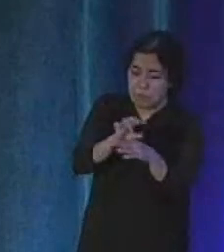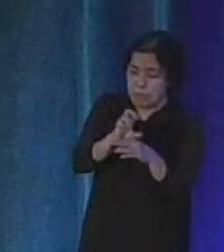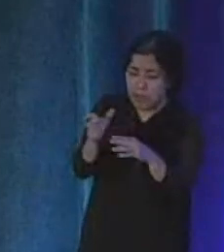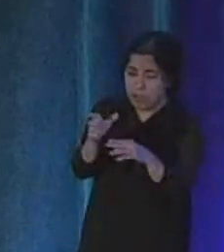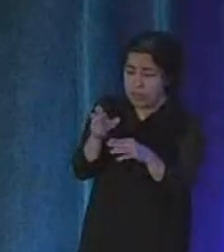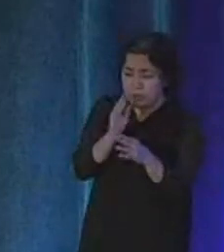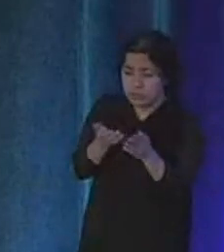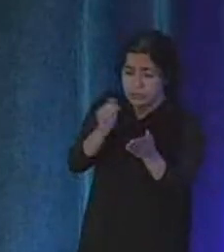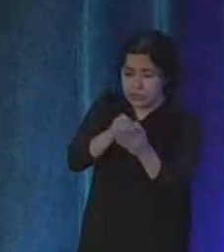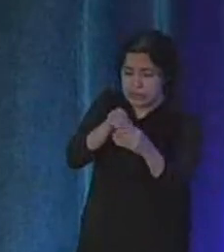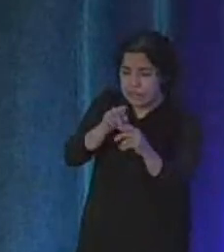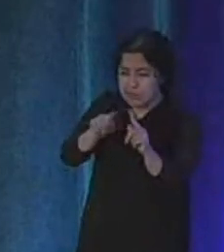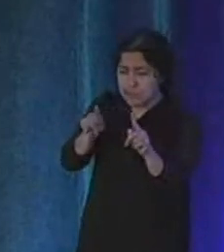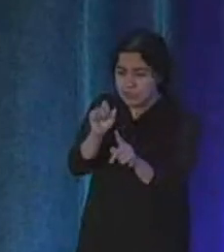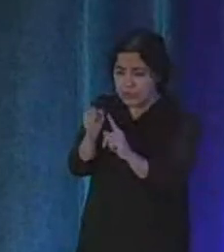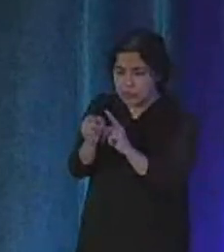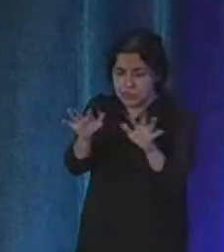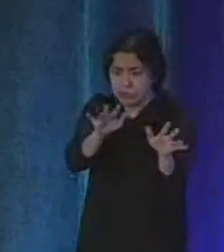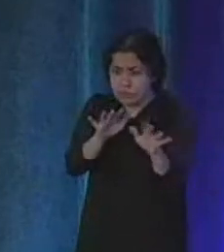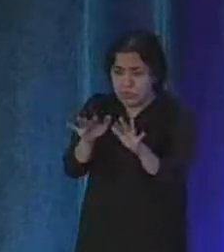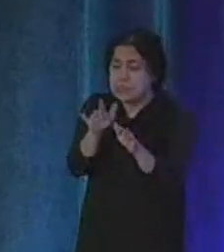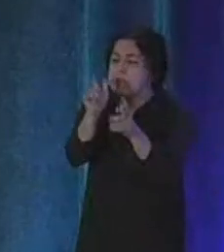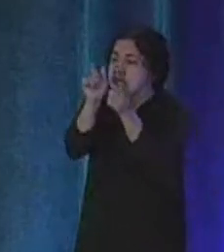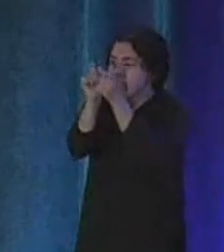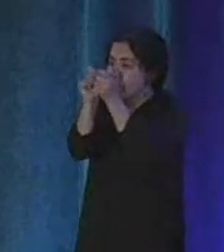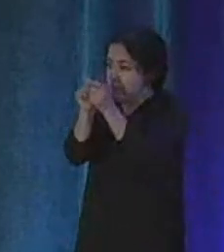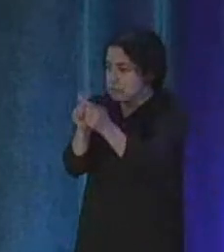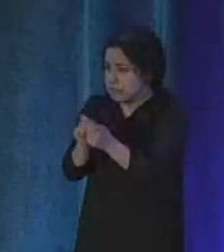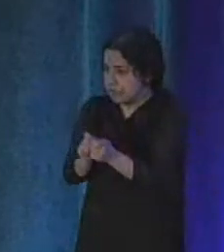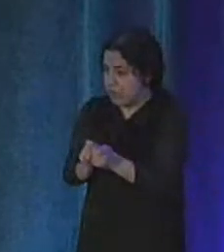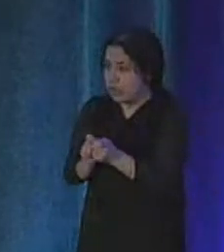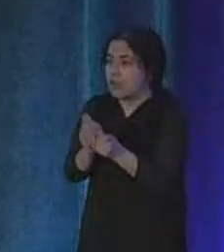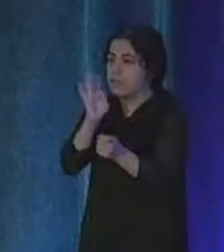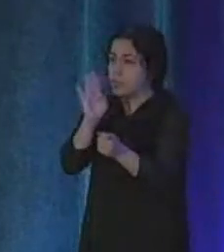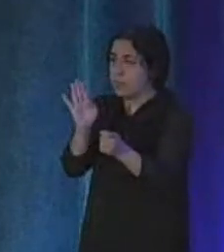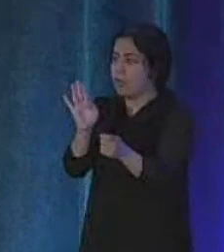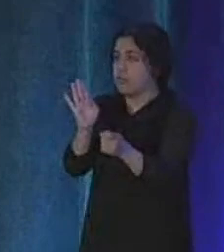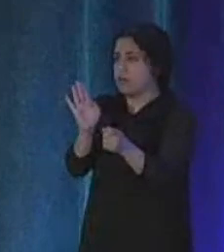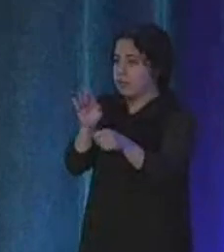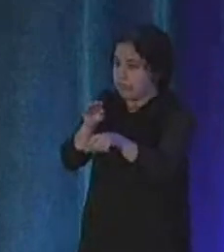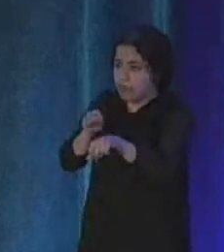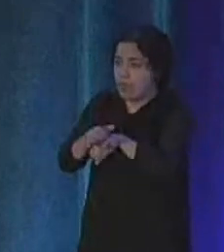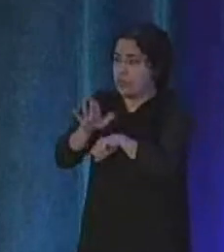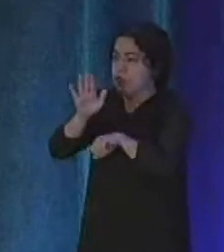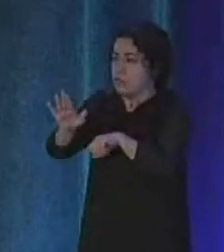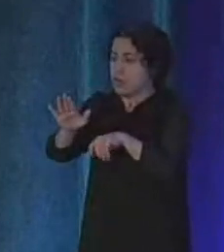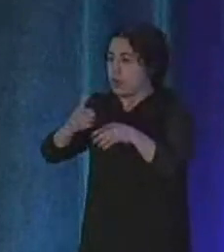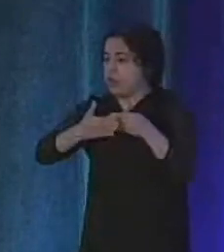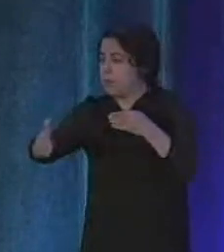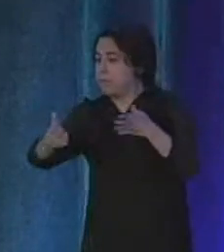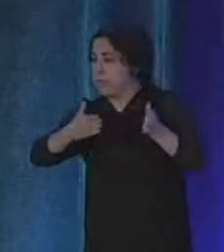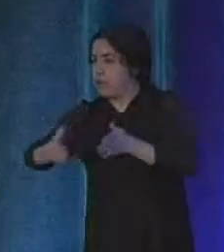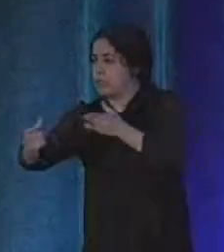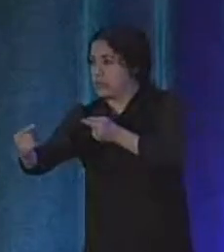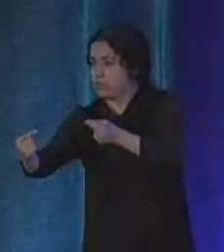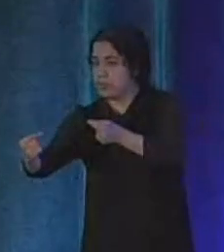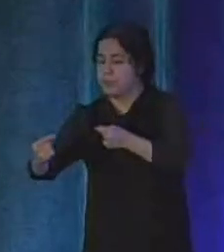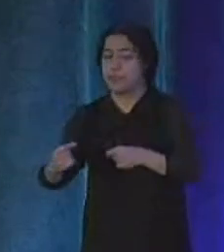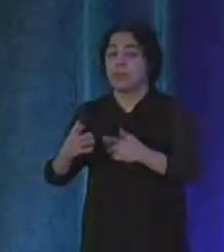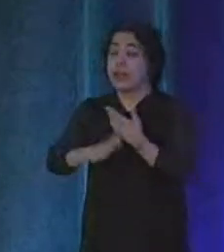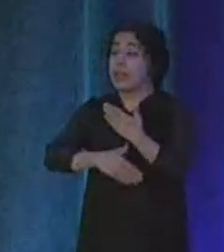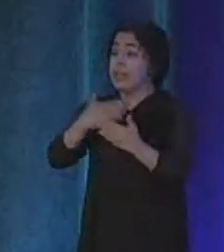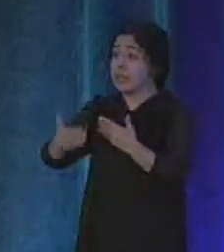set of conditions. So some specificity there to give a serious shape to the thing you're about to do. The next thing we do is we